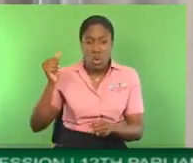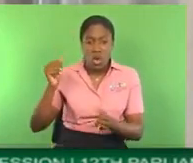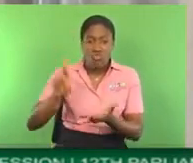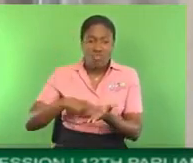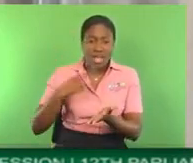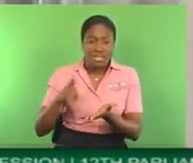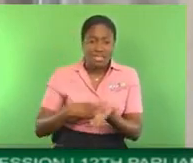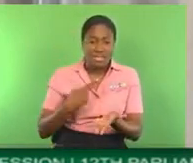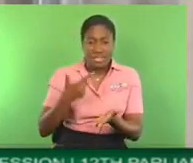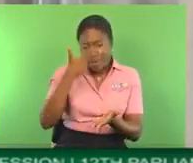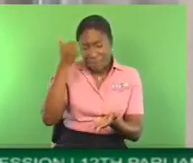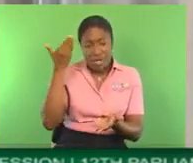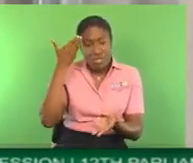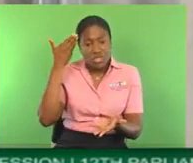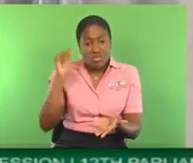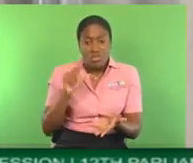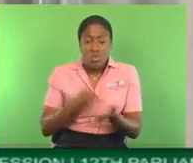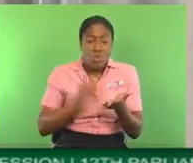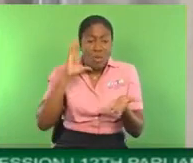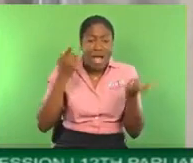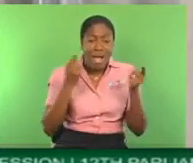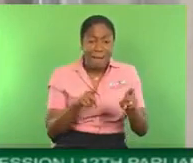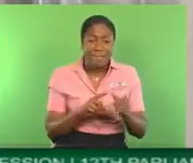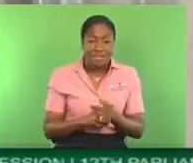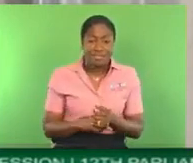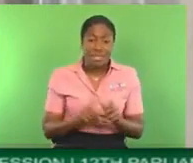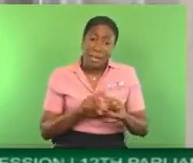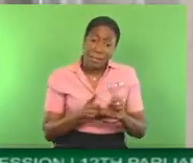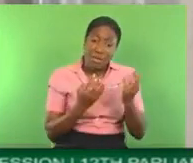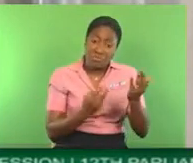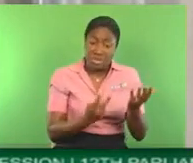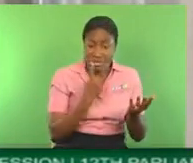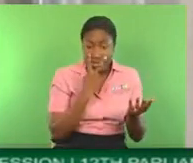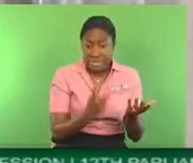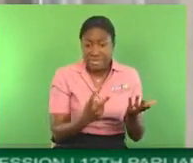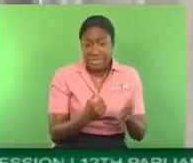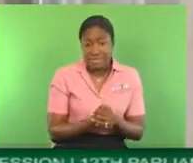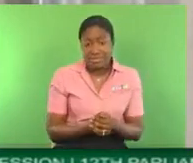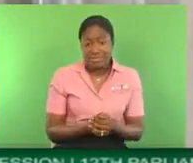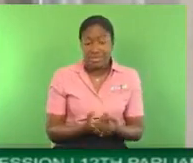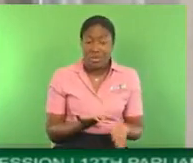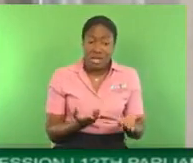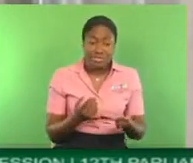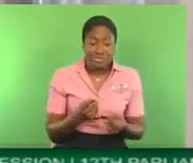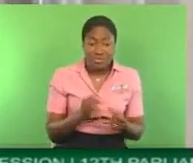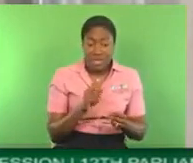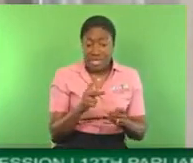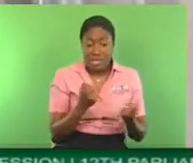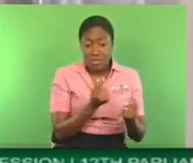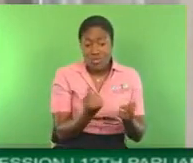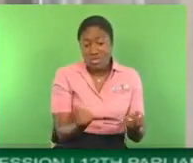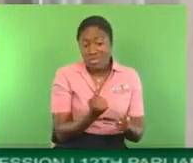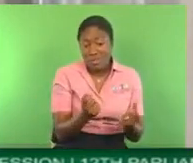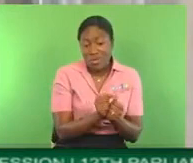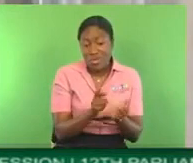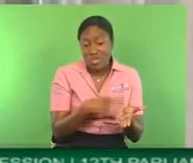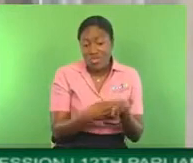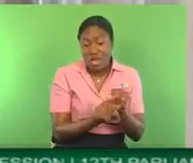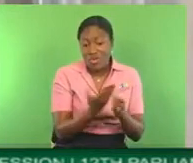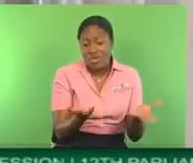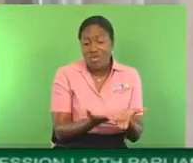not sure what will happen. But we wait to be seen. At least we're doing something with rice. Madam Speaker, while we speak